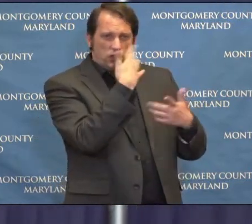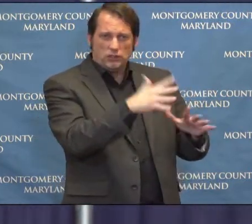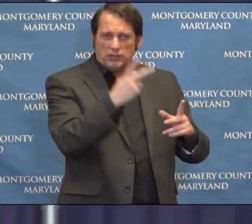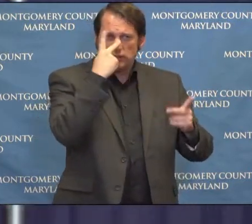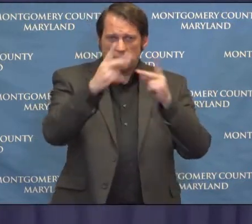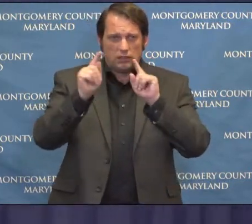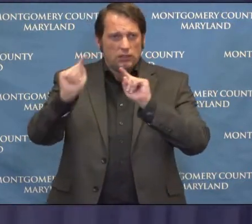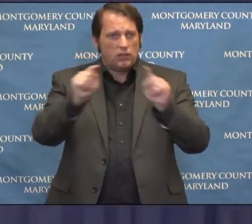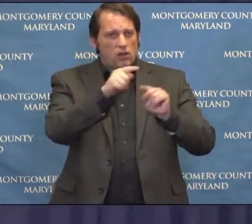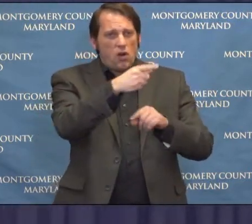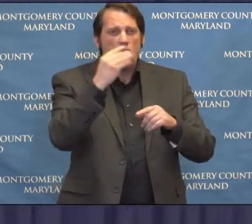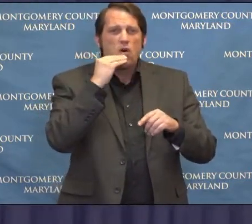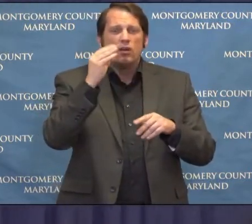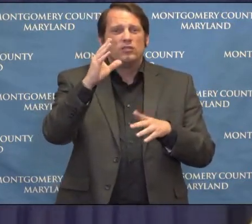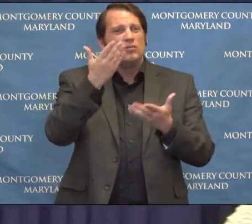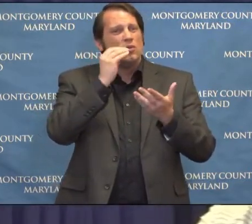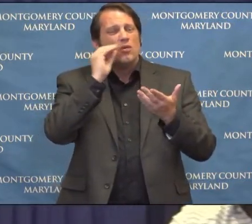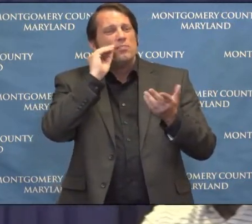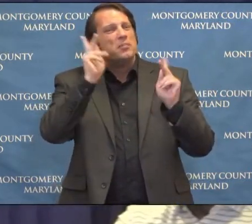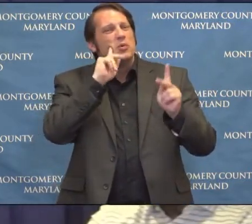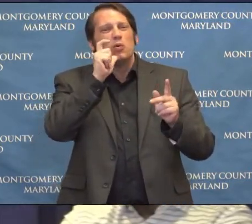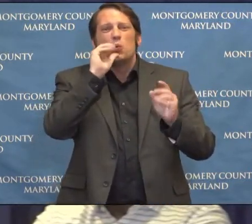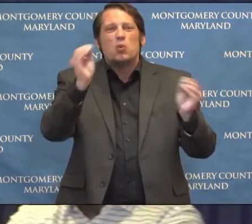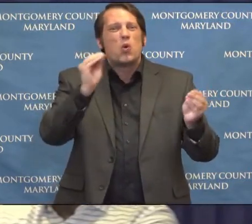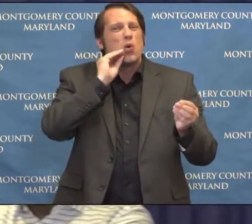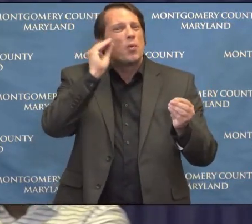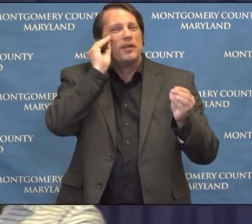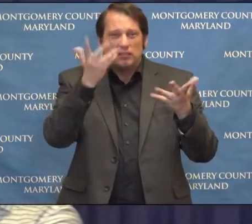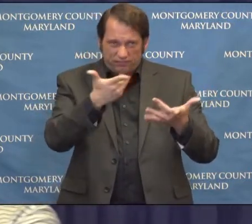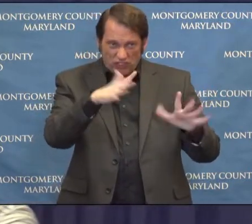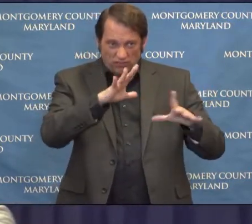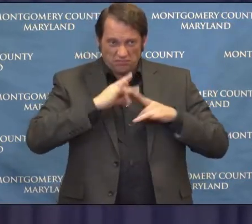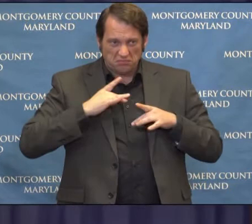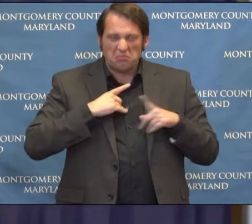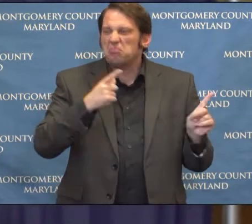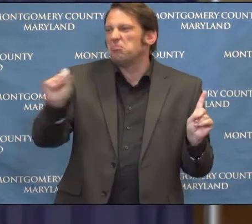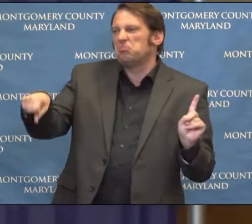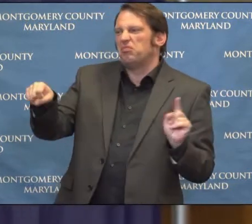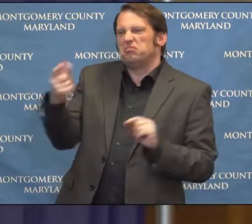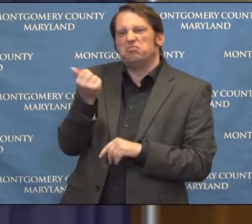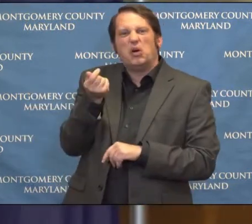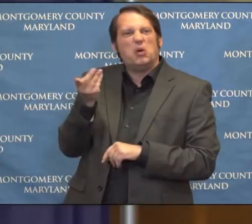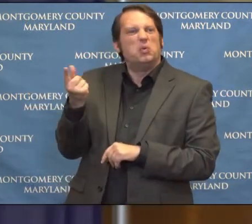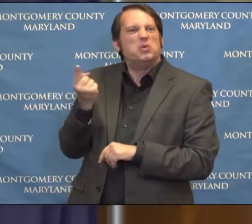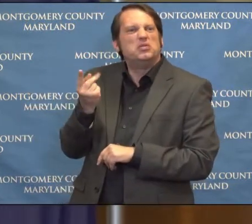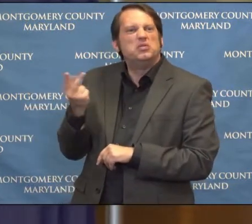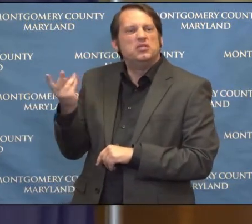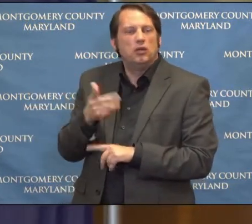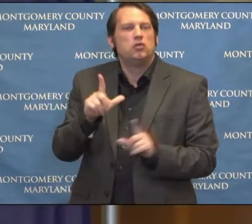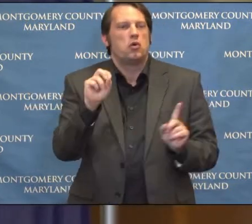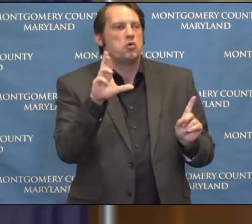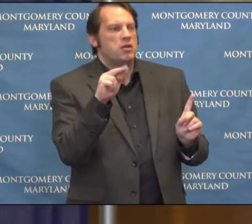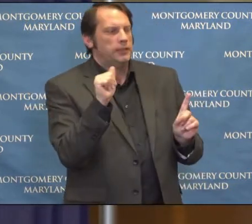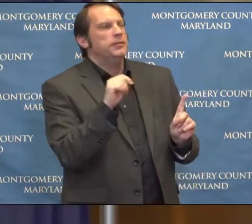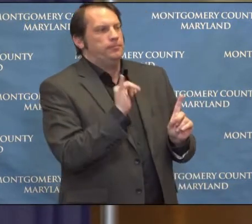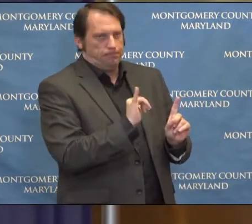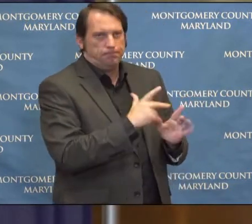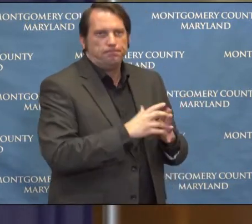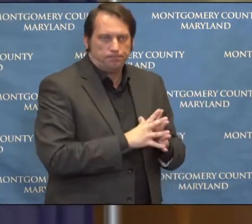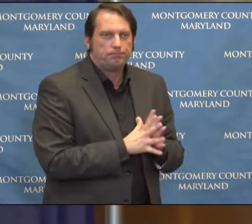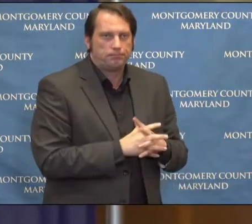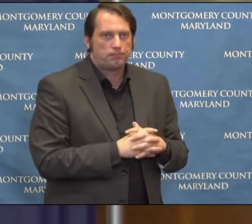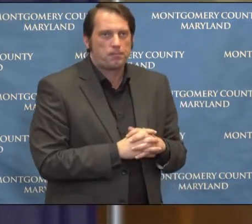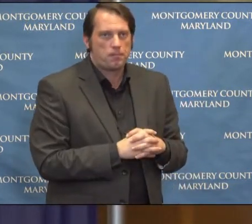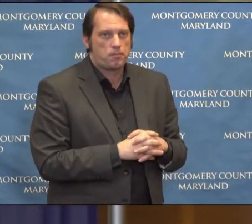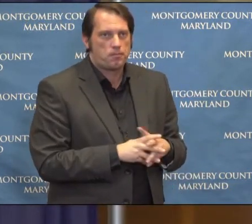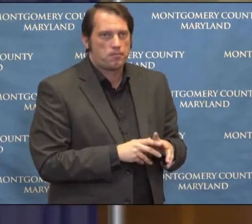yes. Okay. Cases that popped up. I keep hearing about surges coming very soon to Maryland and D.C. What is a surge, and